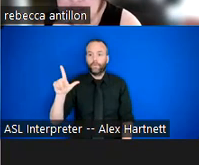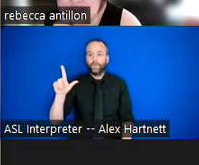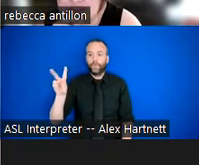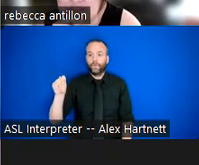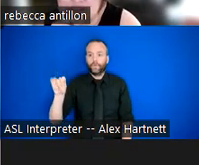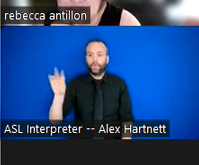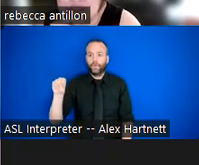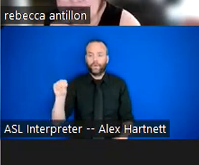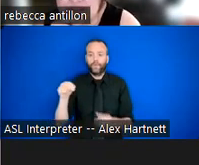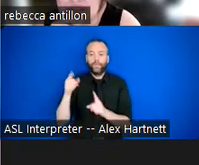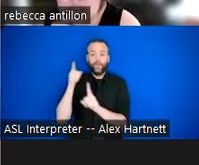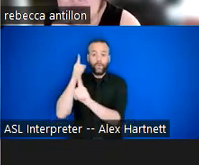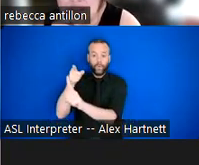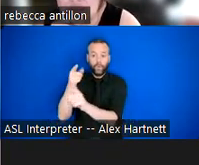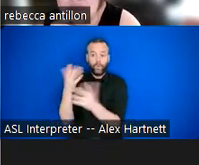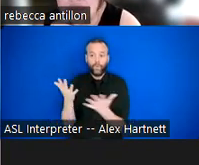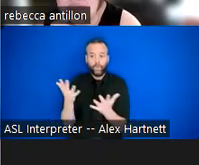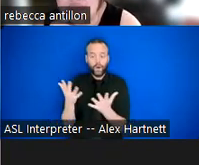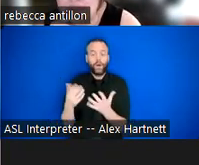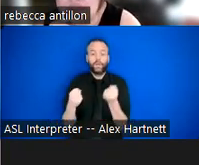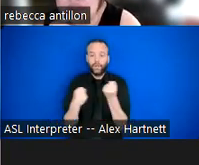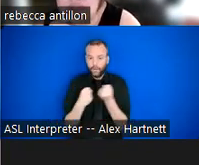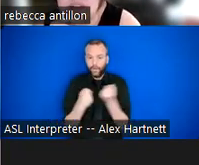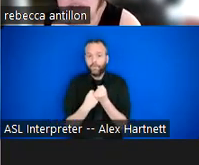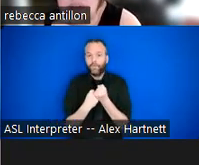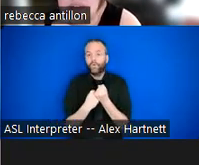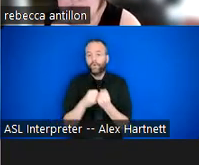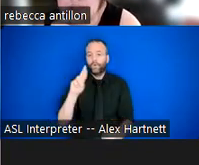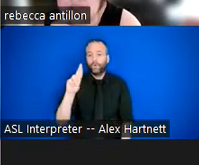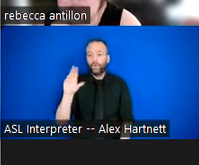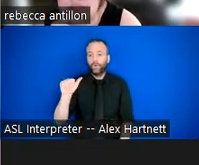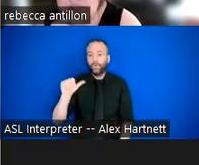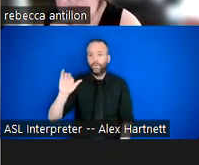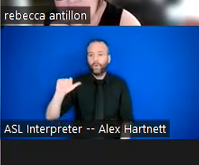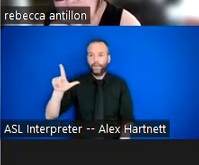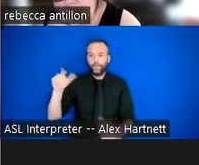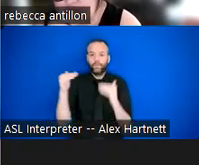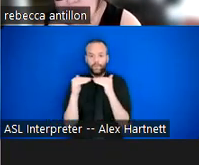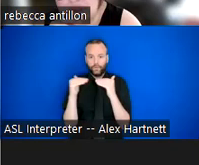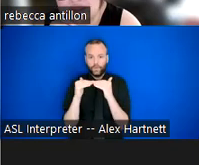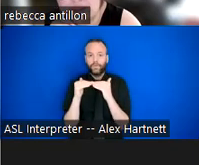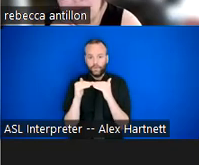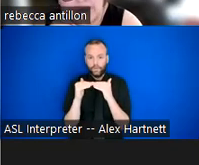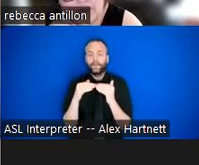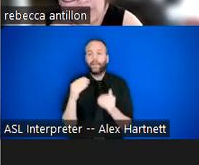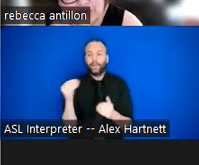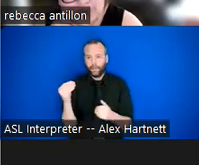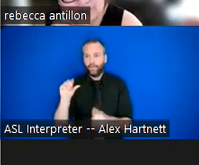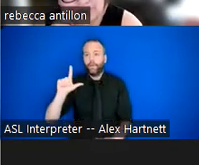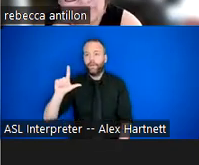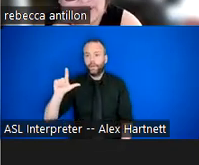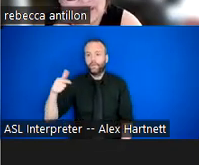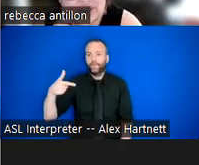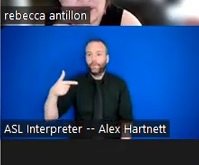racial justice, to advance the quality of life and human dignity of our LGBTQ plus